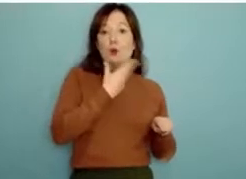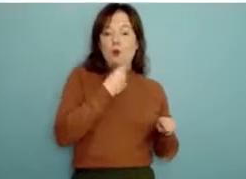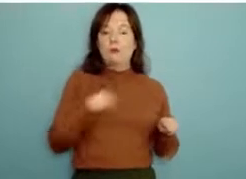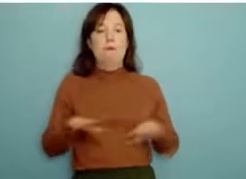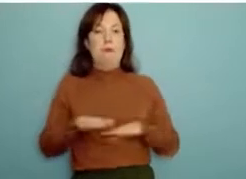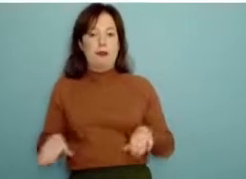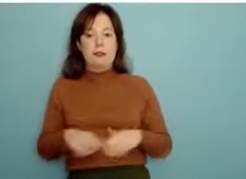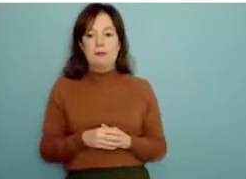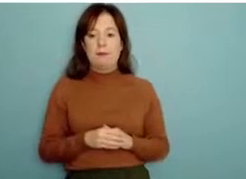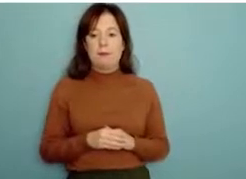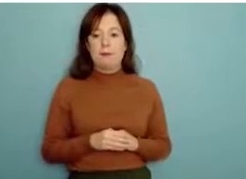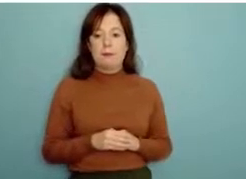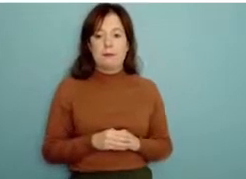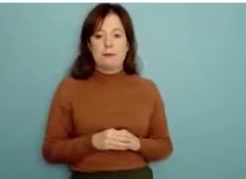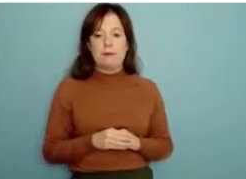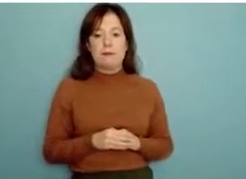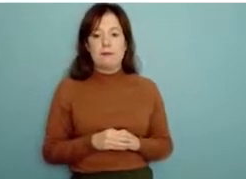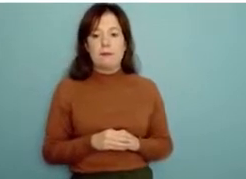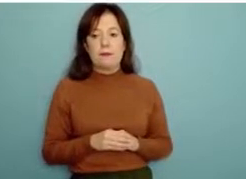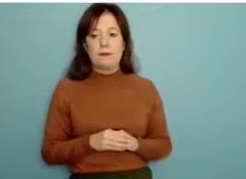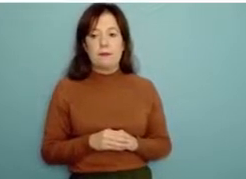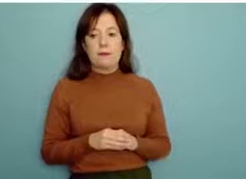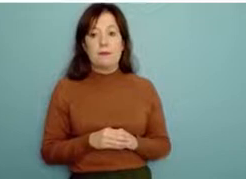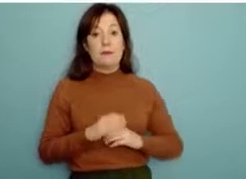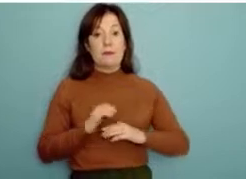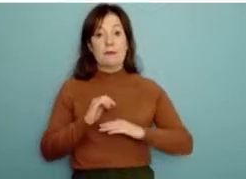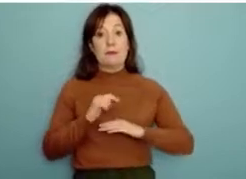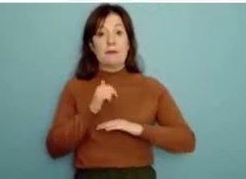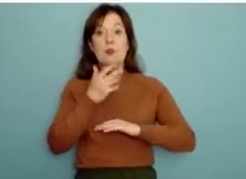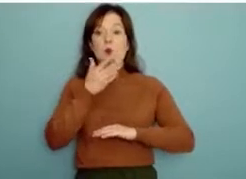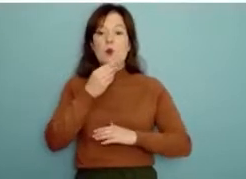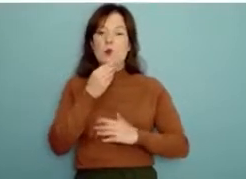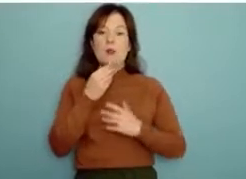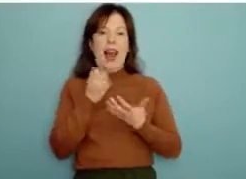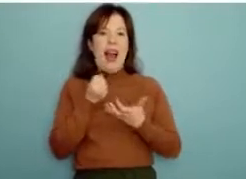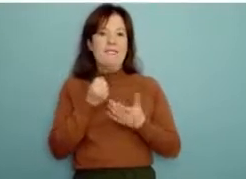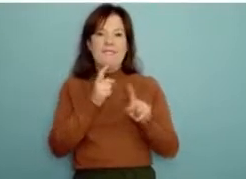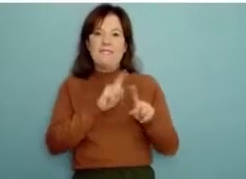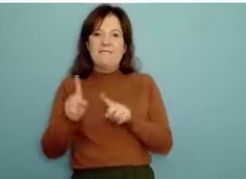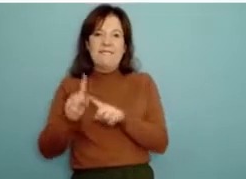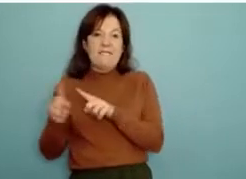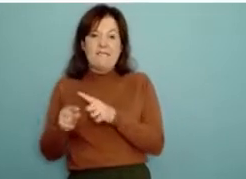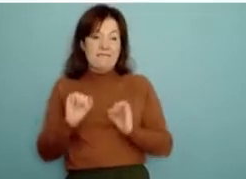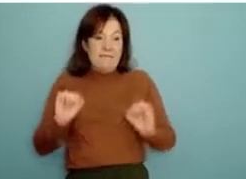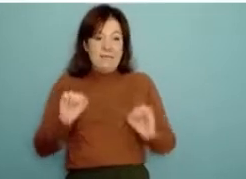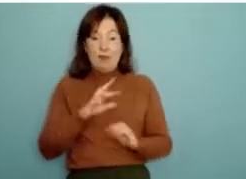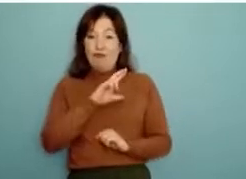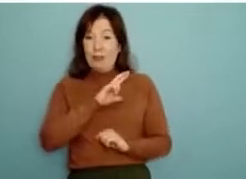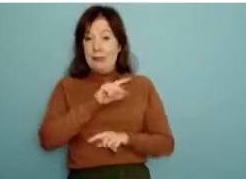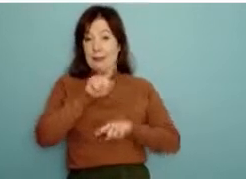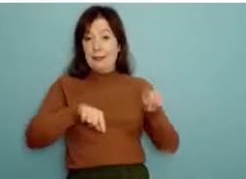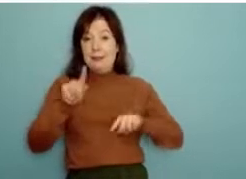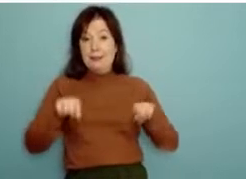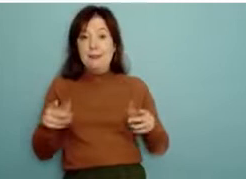this particular study, barriers to implementation are complex, they are multifaceted across the client,